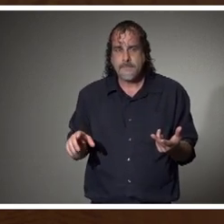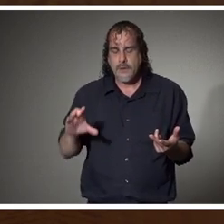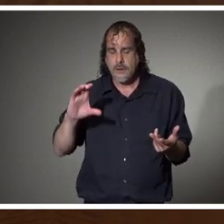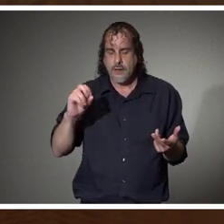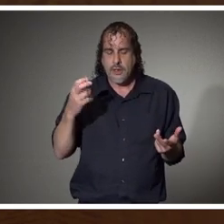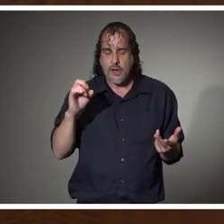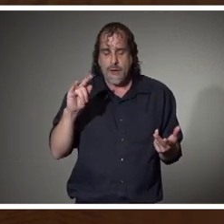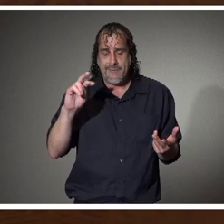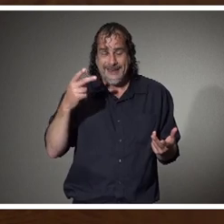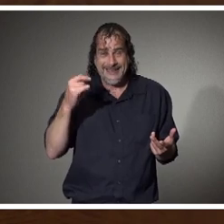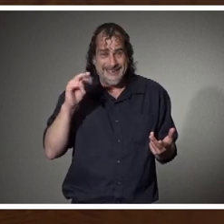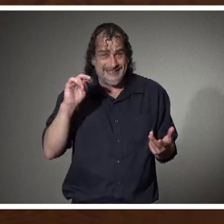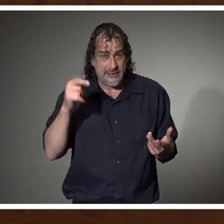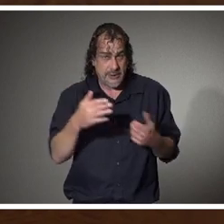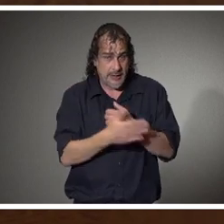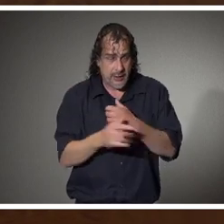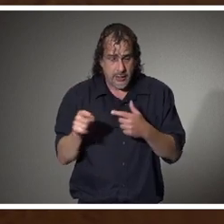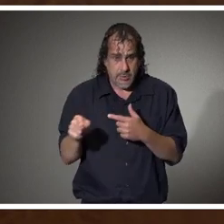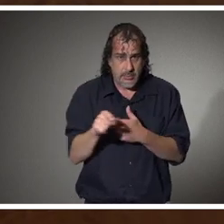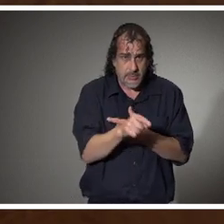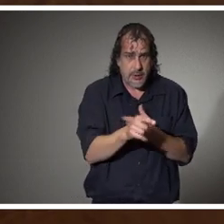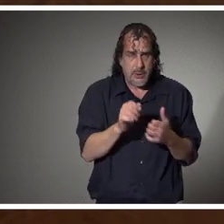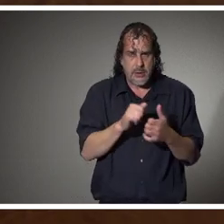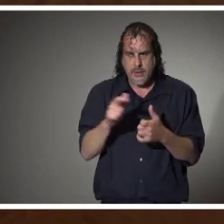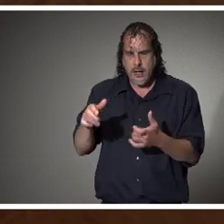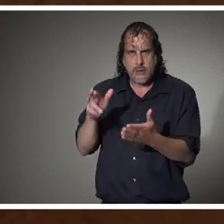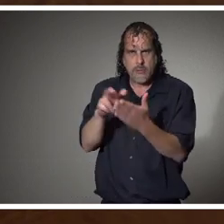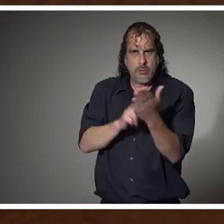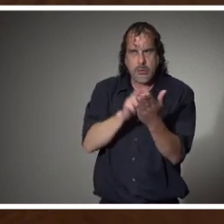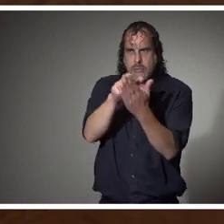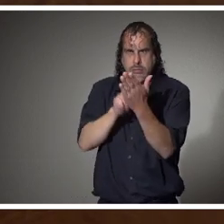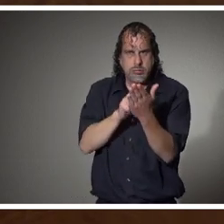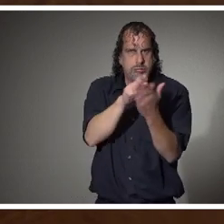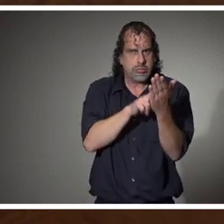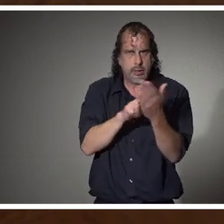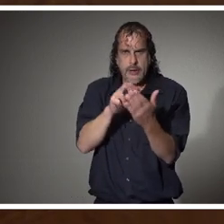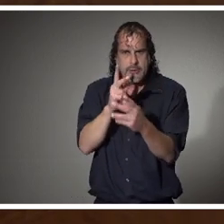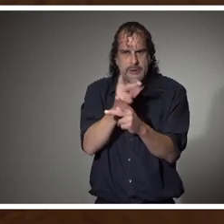are assisting us with getting those registrations and getting those survivors taken care of and